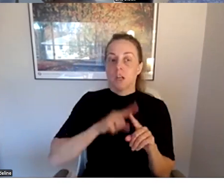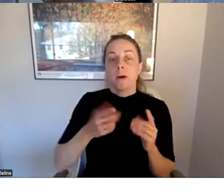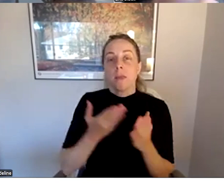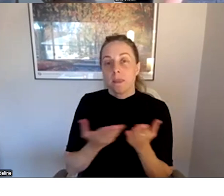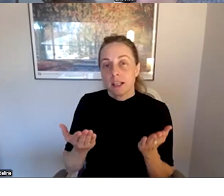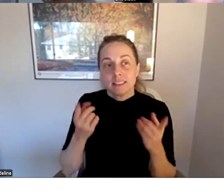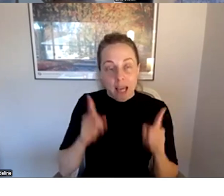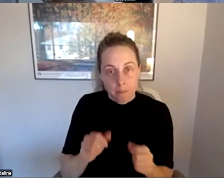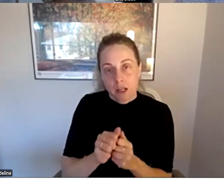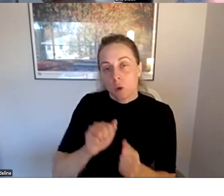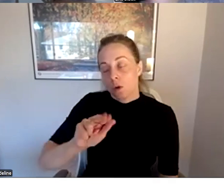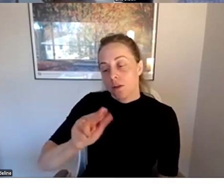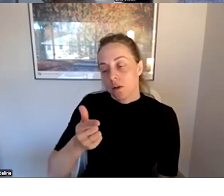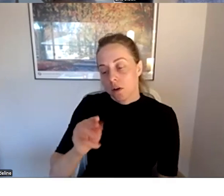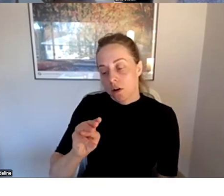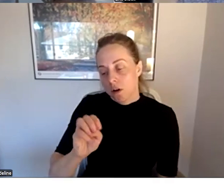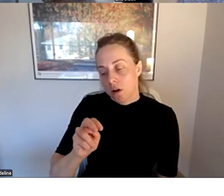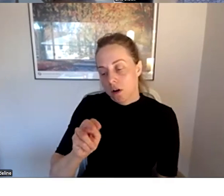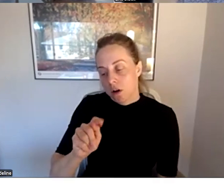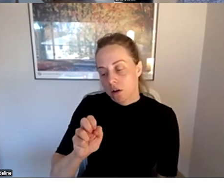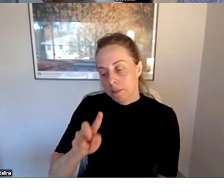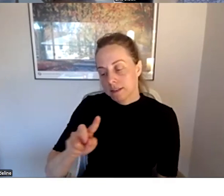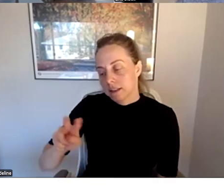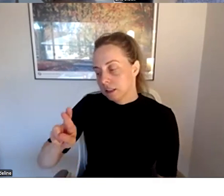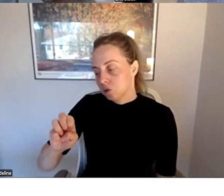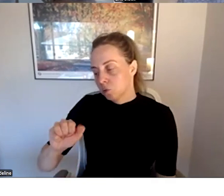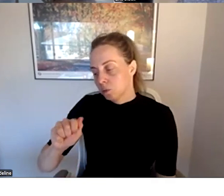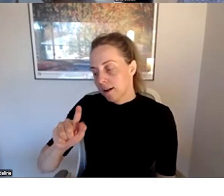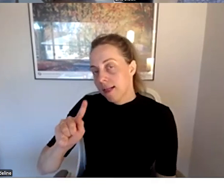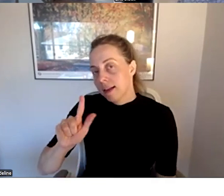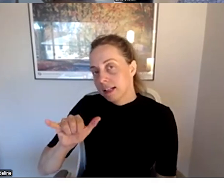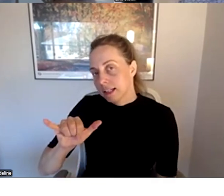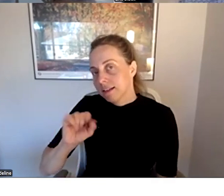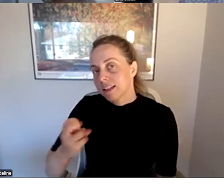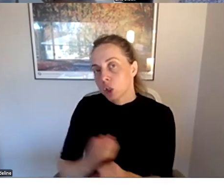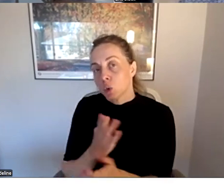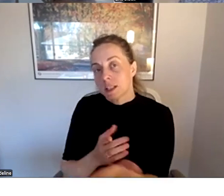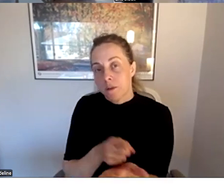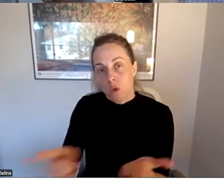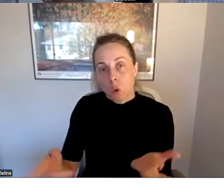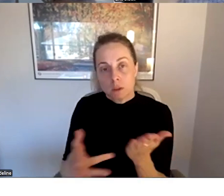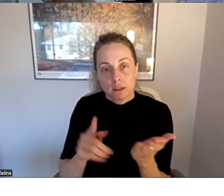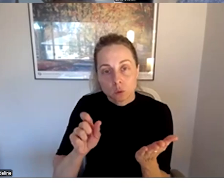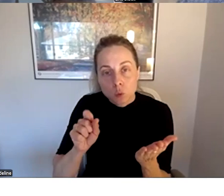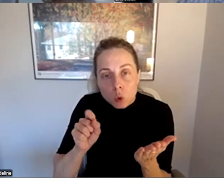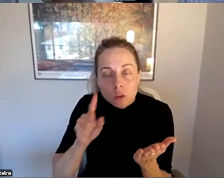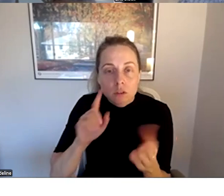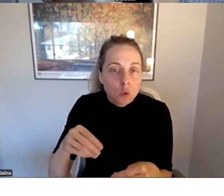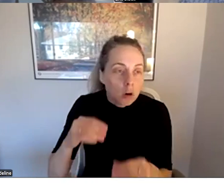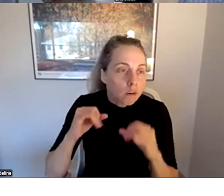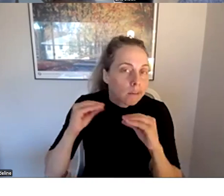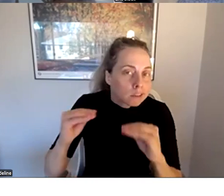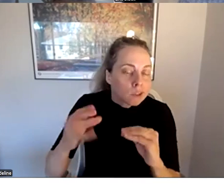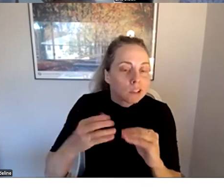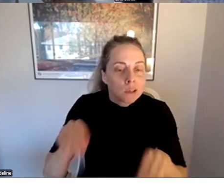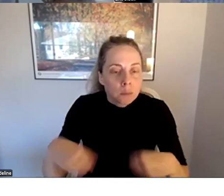where you can utilize some of these tech tools to really instruct and provide guidance and